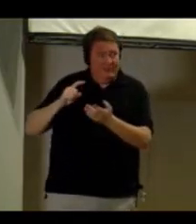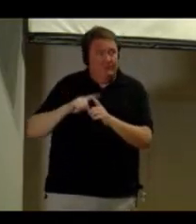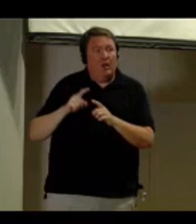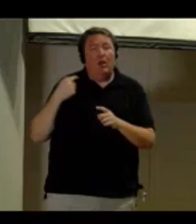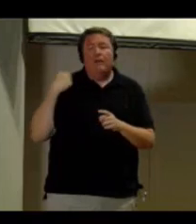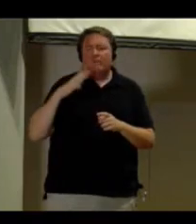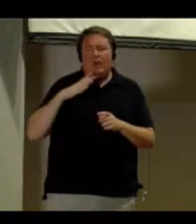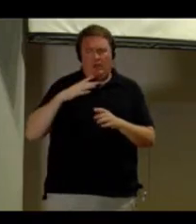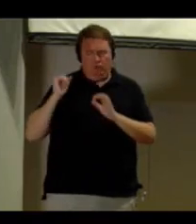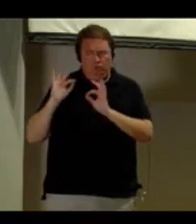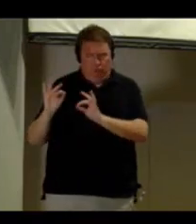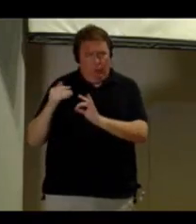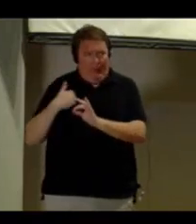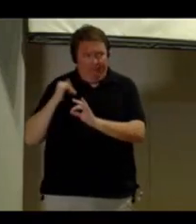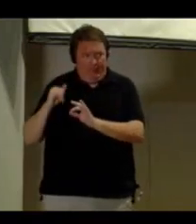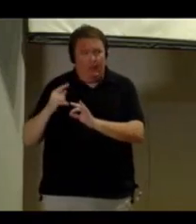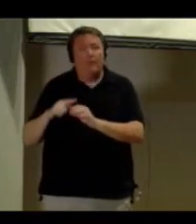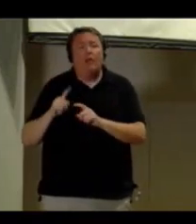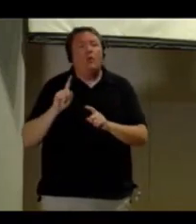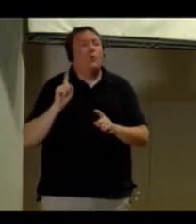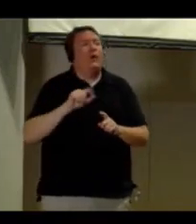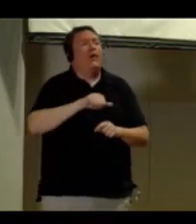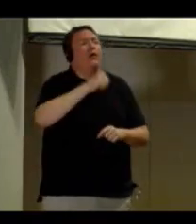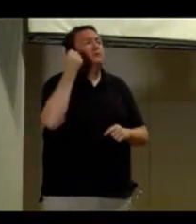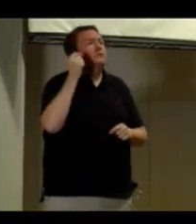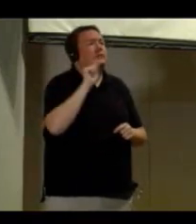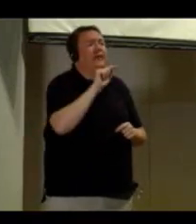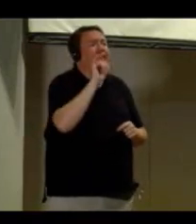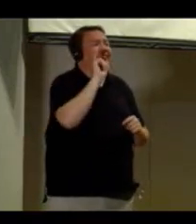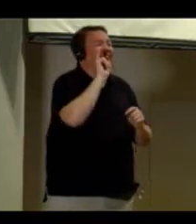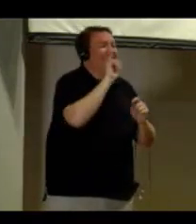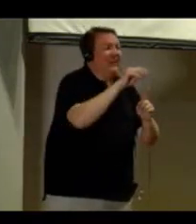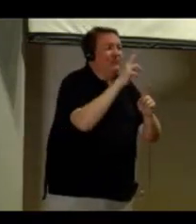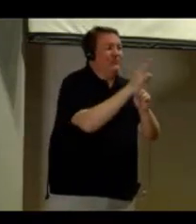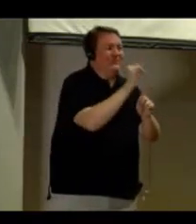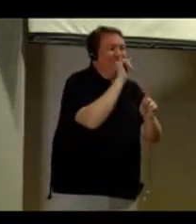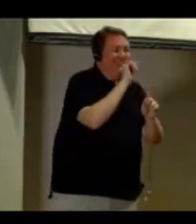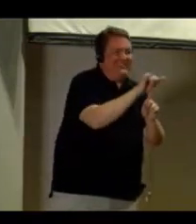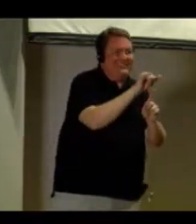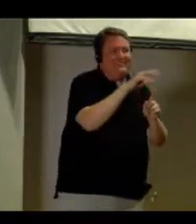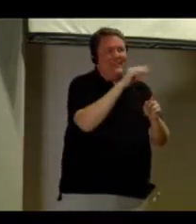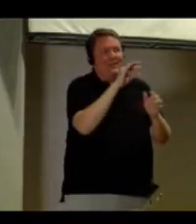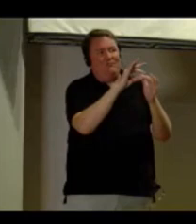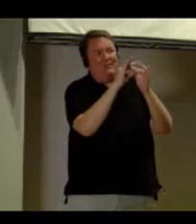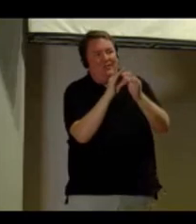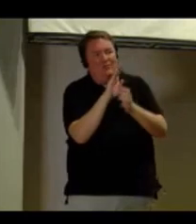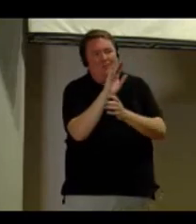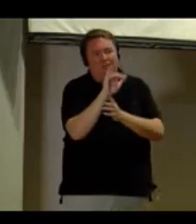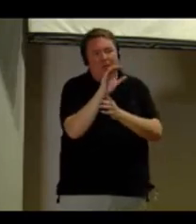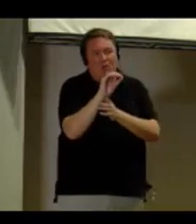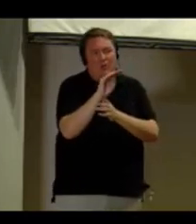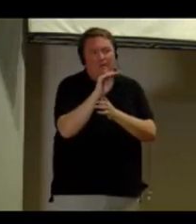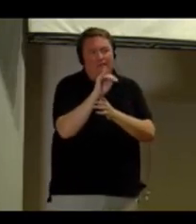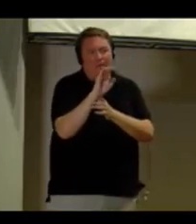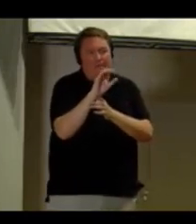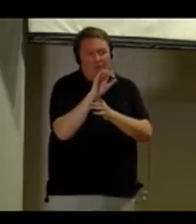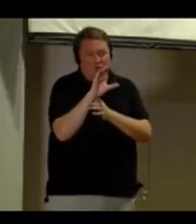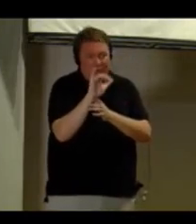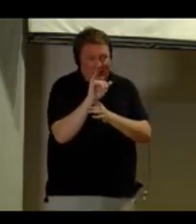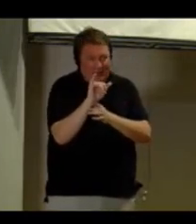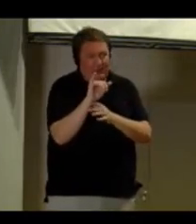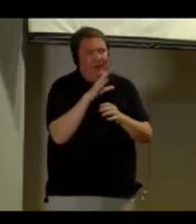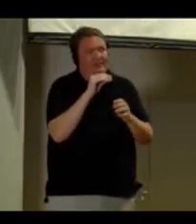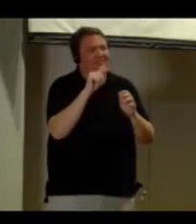showing, okay, this specimen is being used in this way and with respect to biomimicry in this industry with the TV screens and so